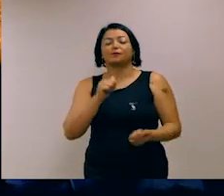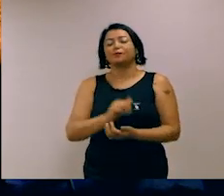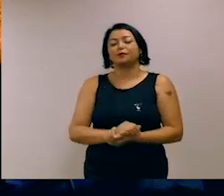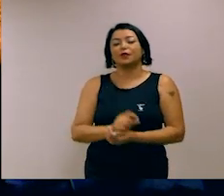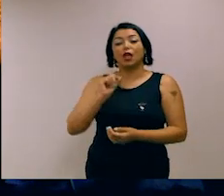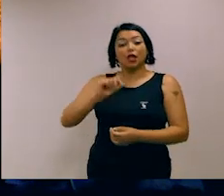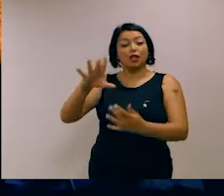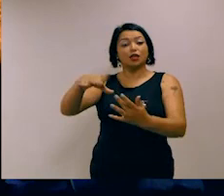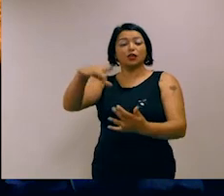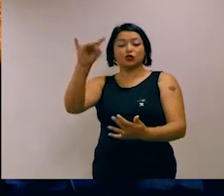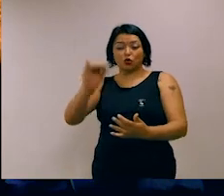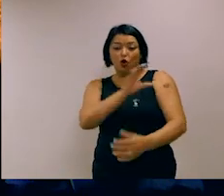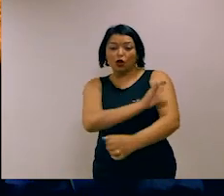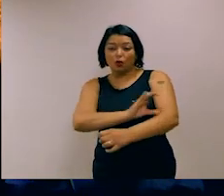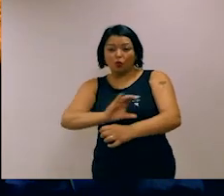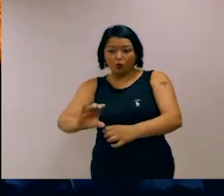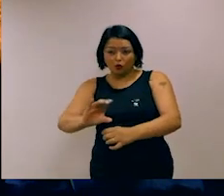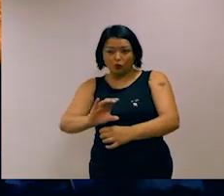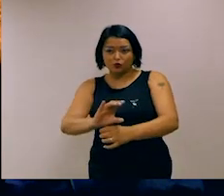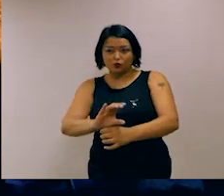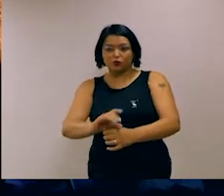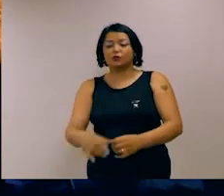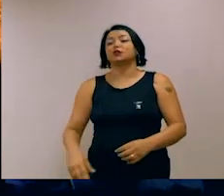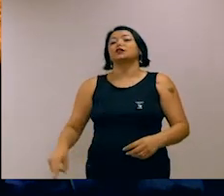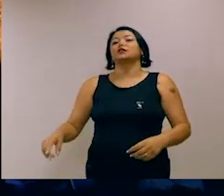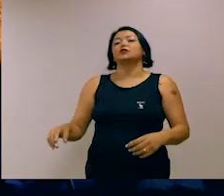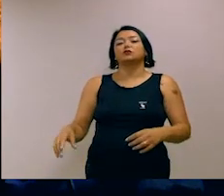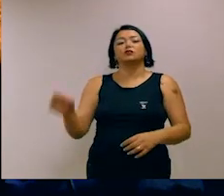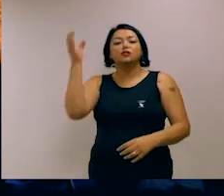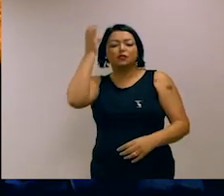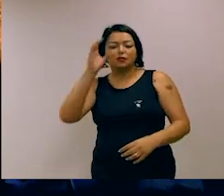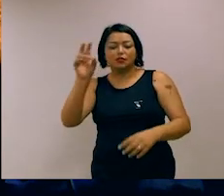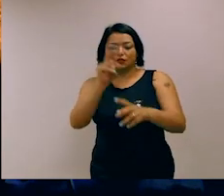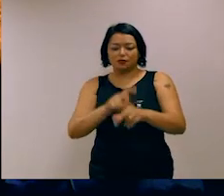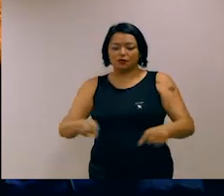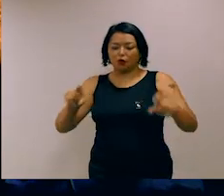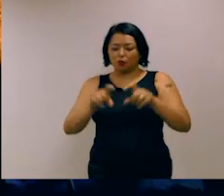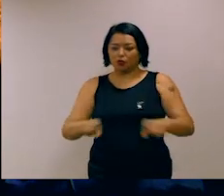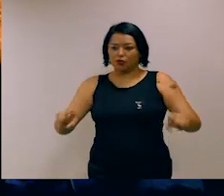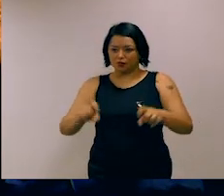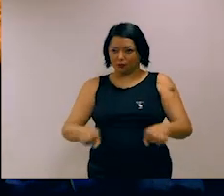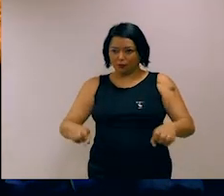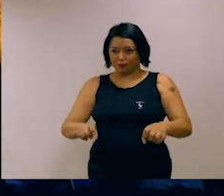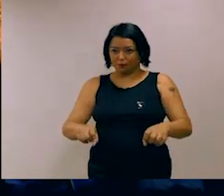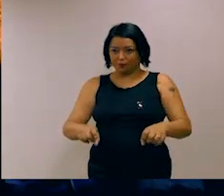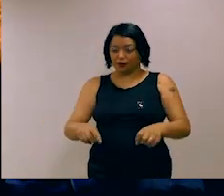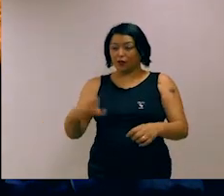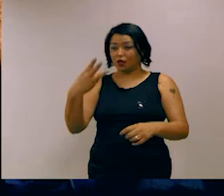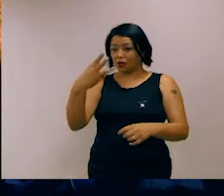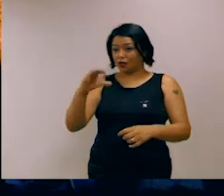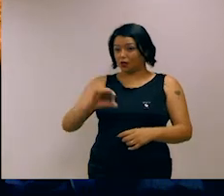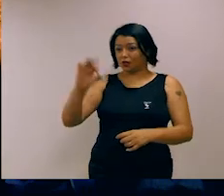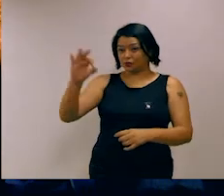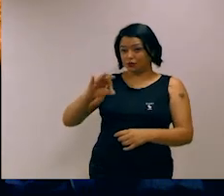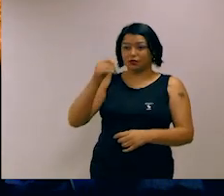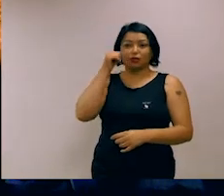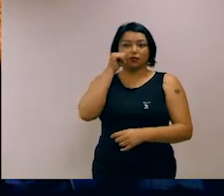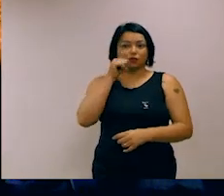20% more young students and 30% more young women who are willing to choose more computer science.